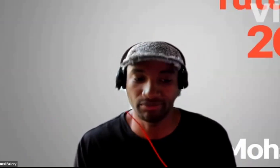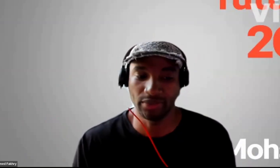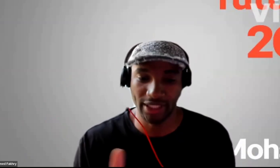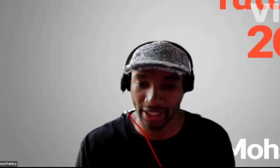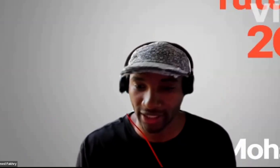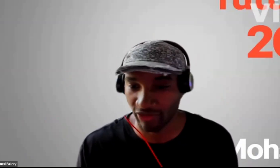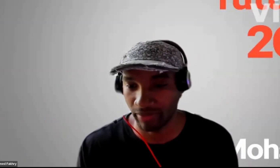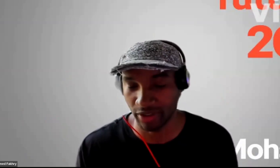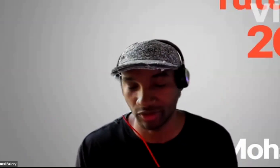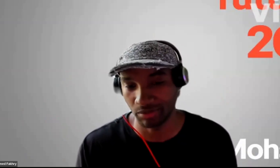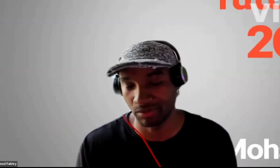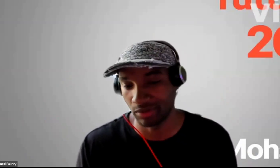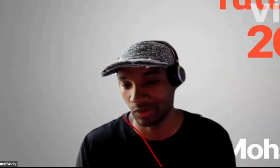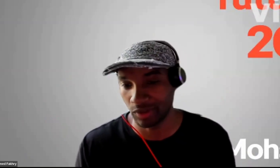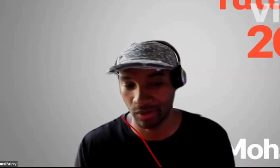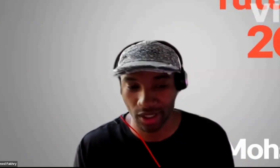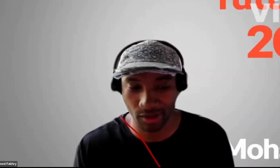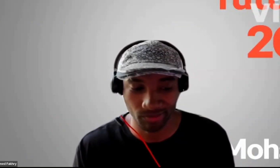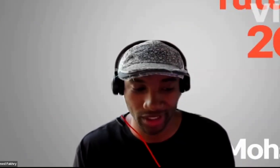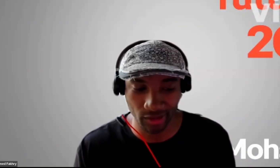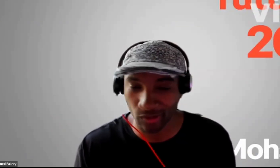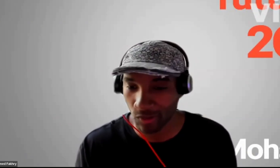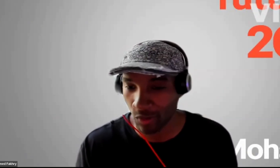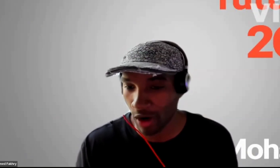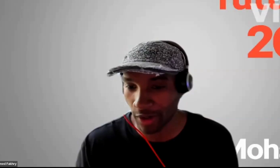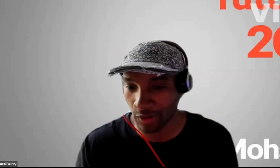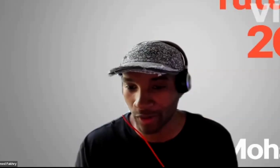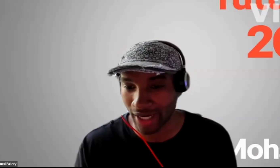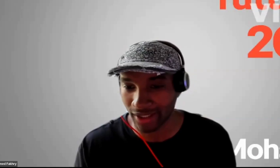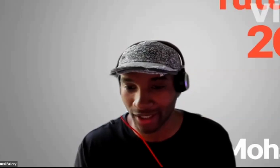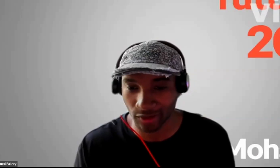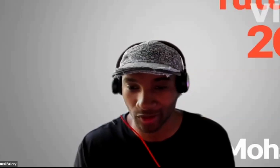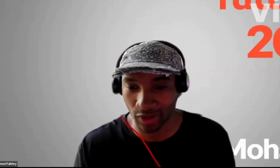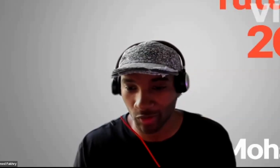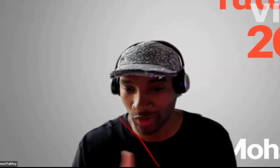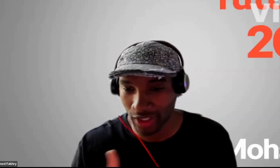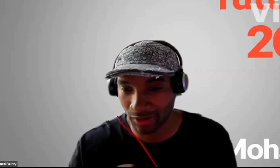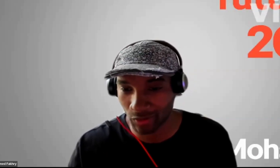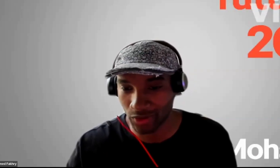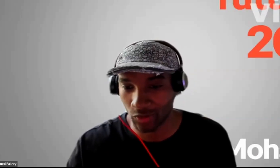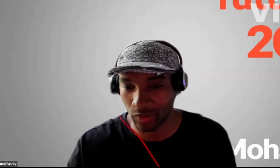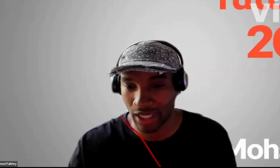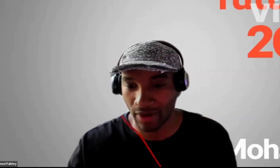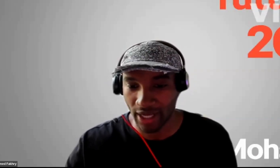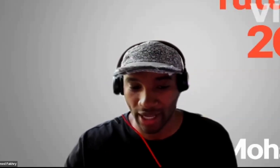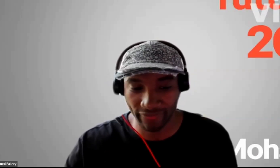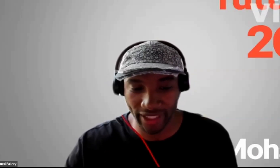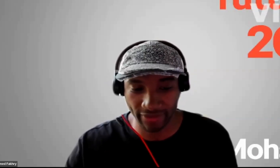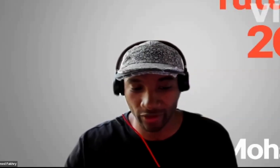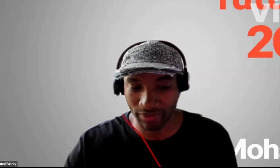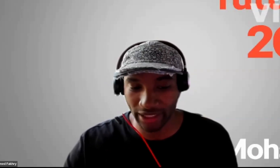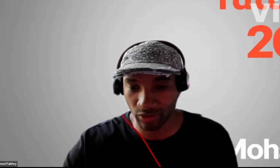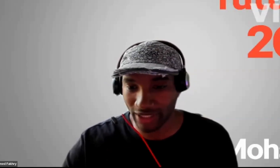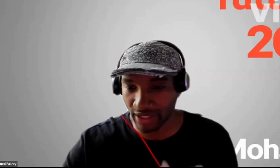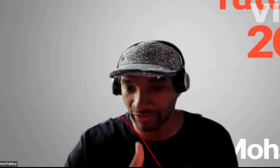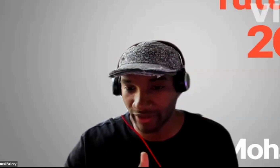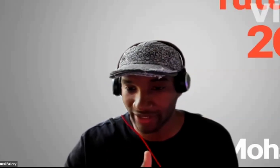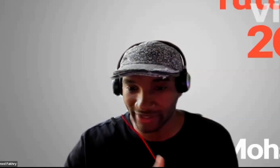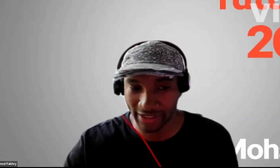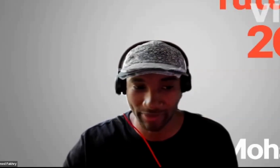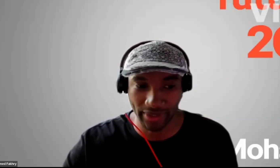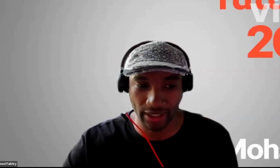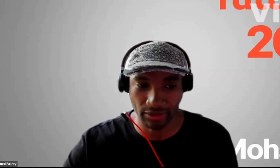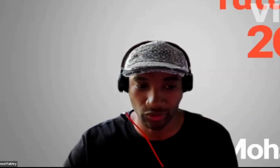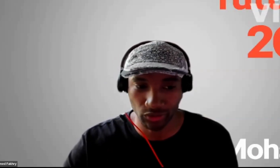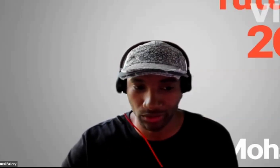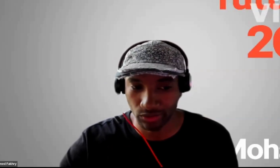okay, there's a deaf person, but like who are you, and like how do we communicate with you now? I felt like for me that was like the first